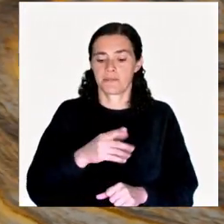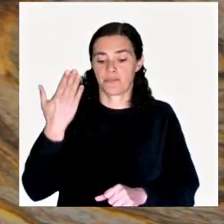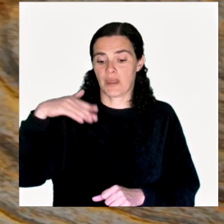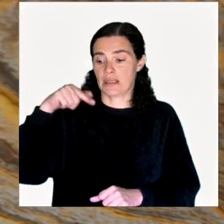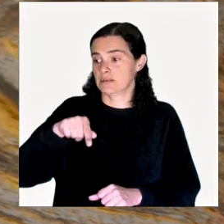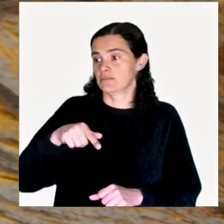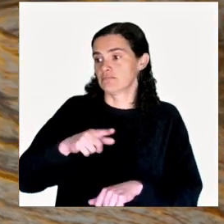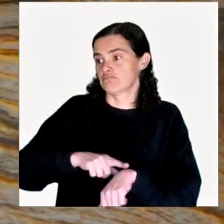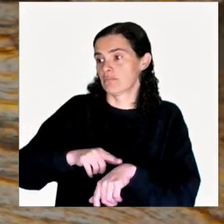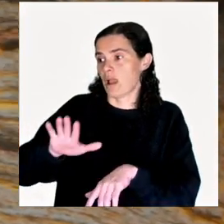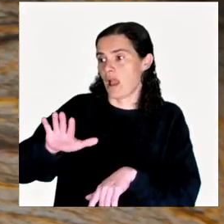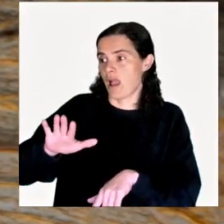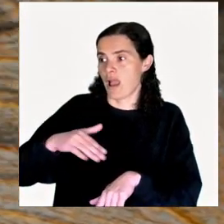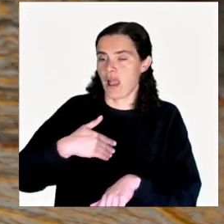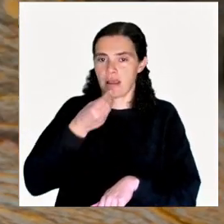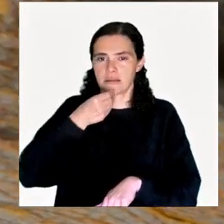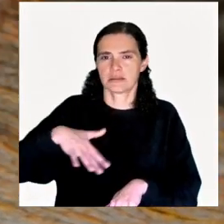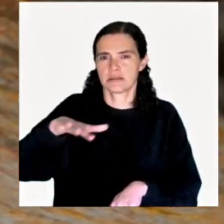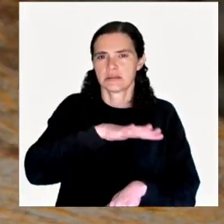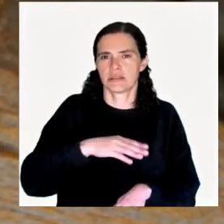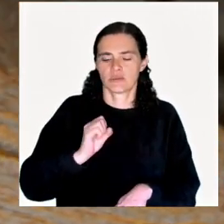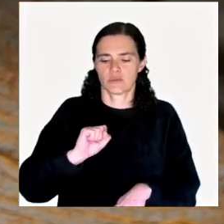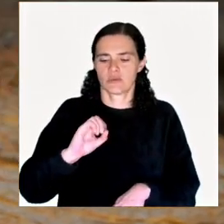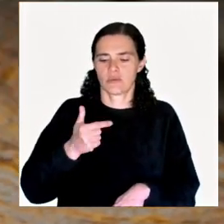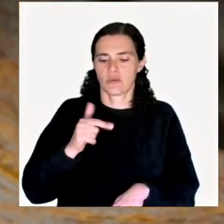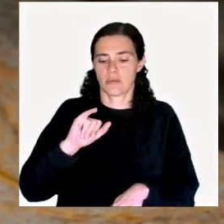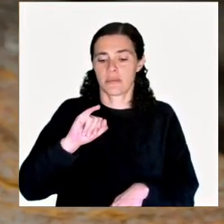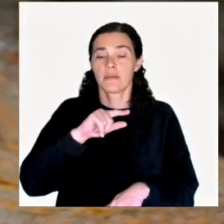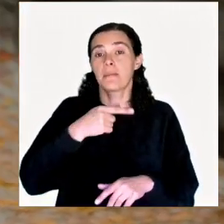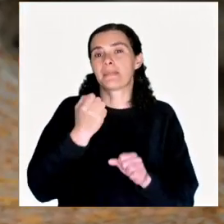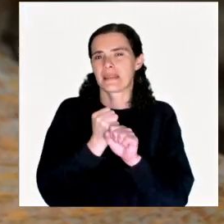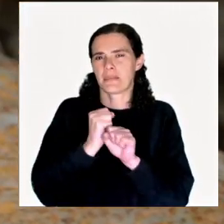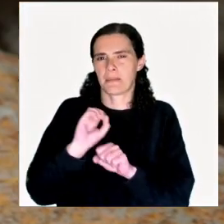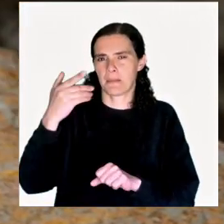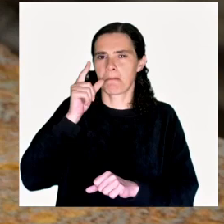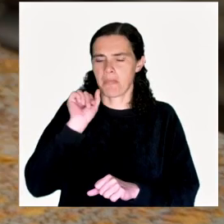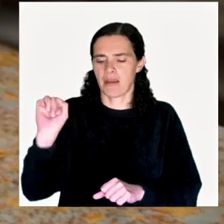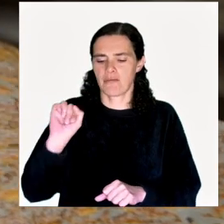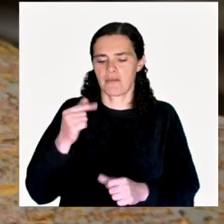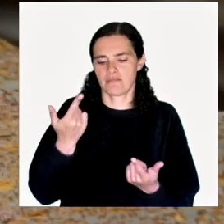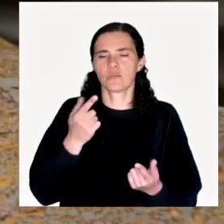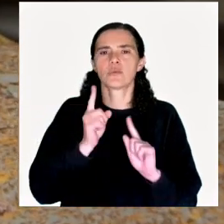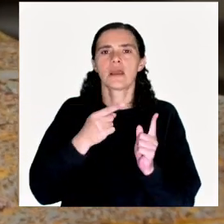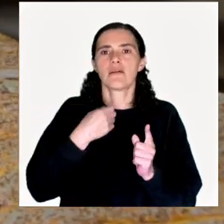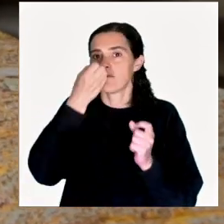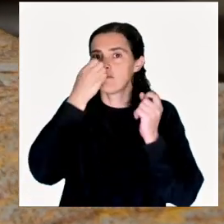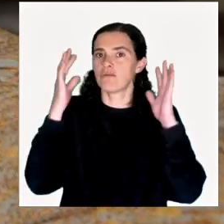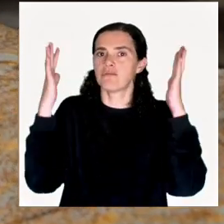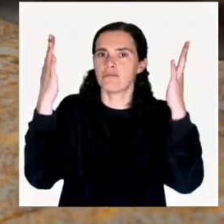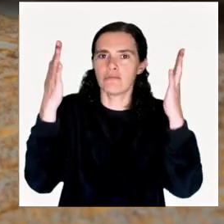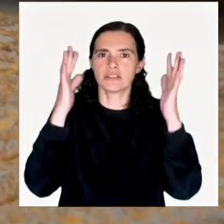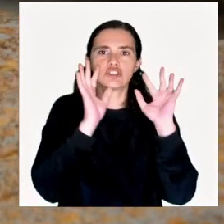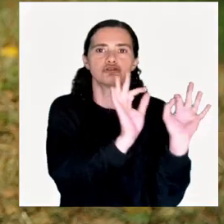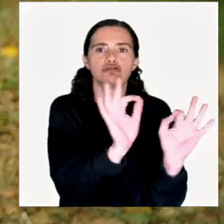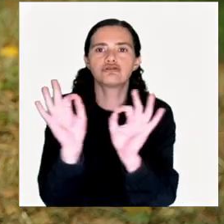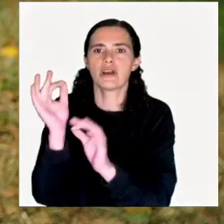he was in the Gobi Desert, I think one of his father's first job was to take care of the forest, to take care of the